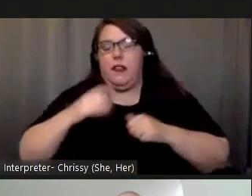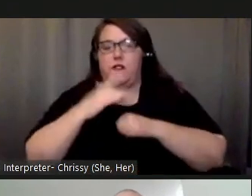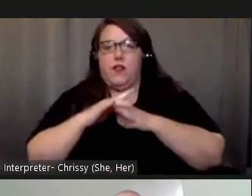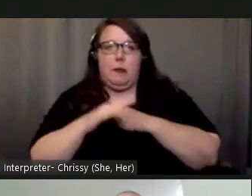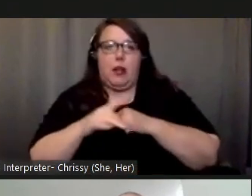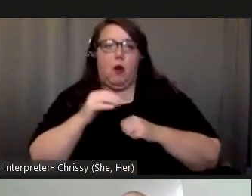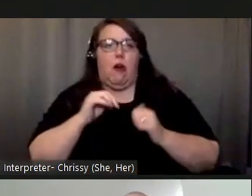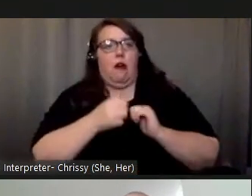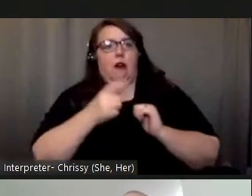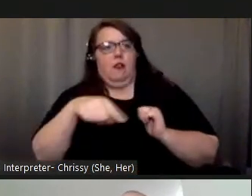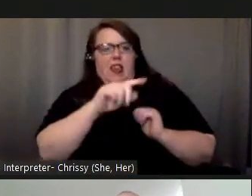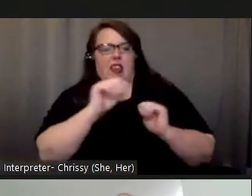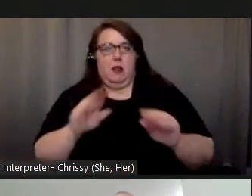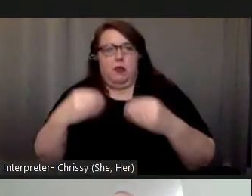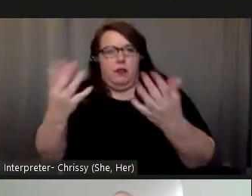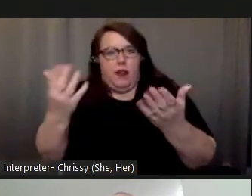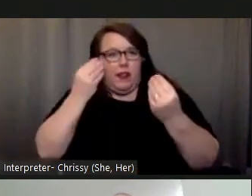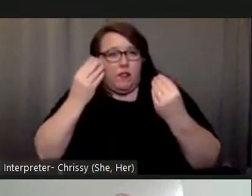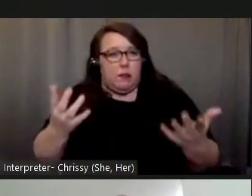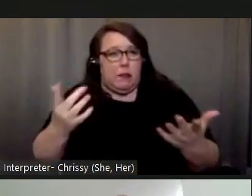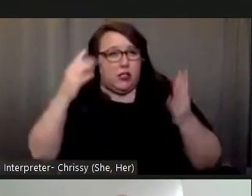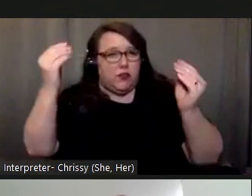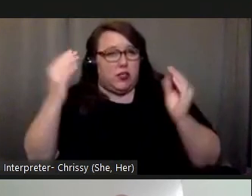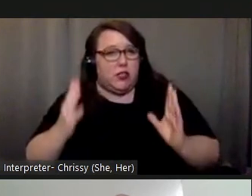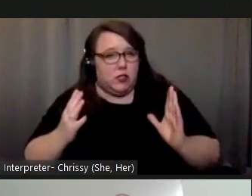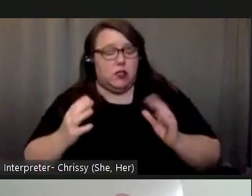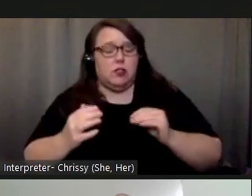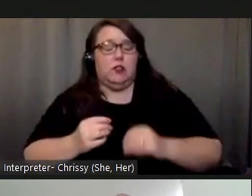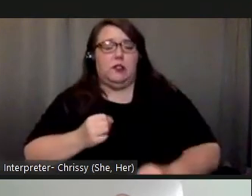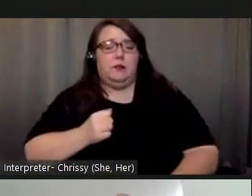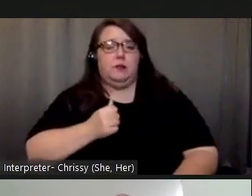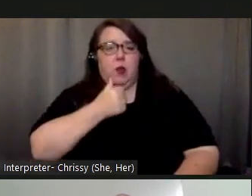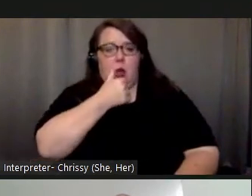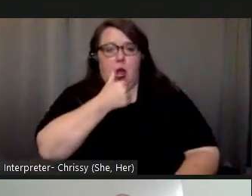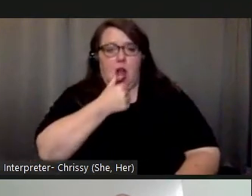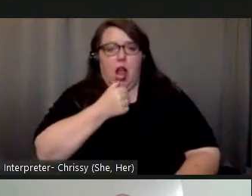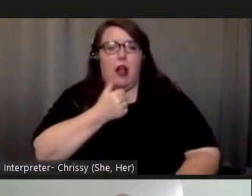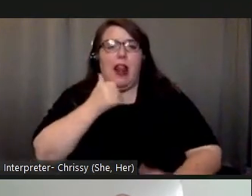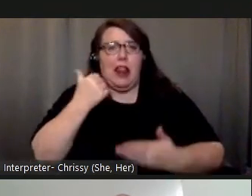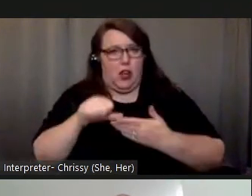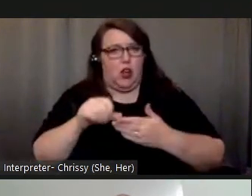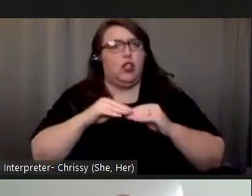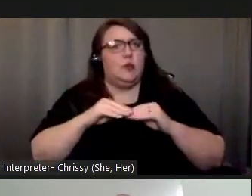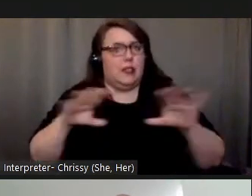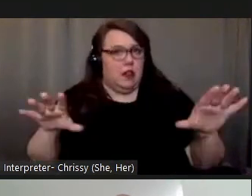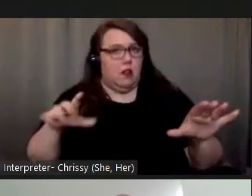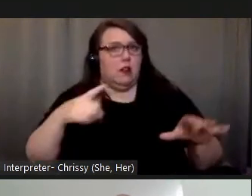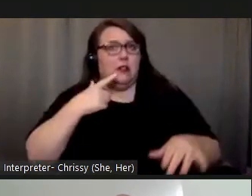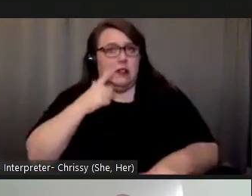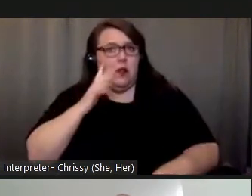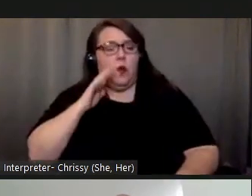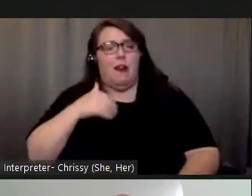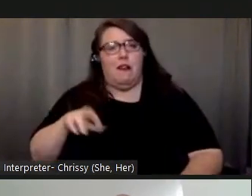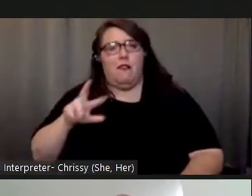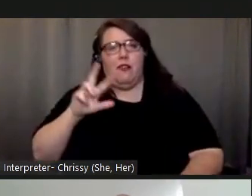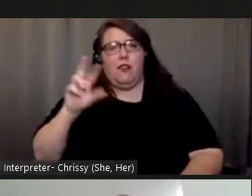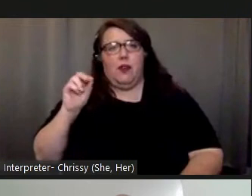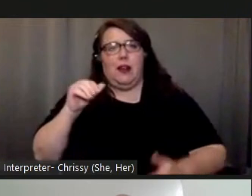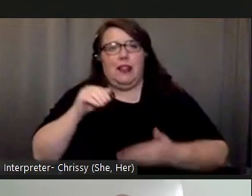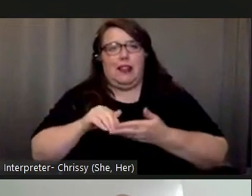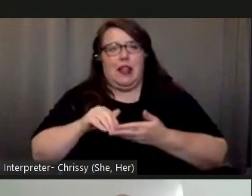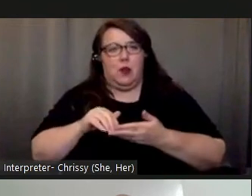to provide that information to teachers. And you did send a letter out saying that you would be setting aside 30,000 doses